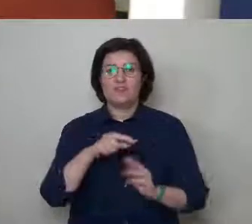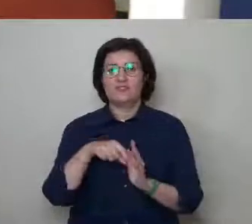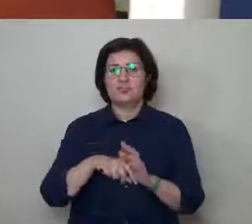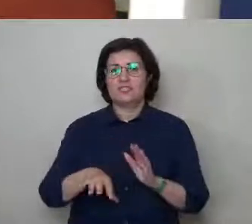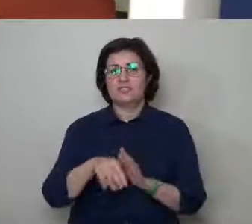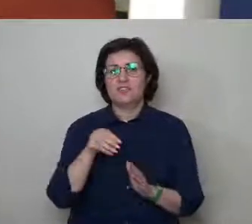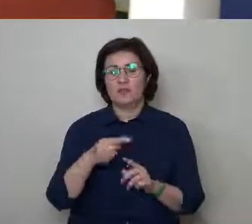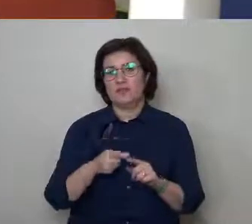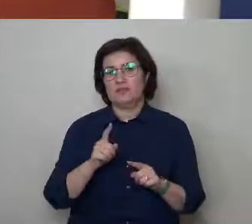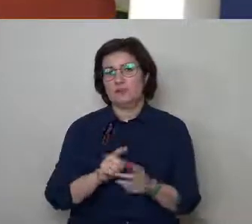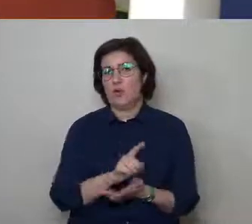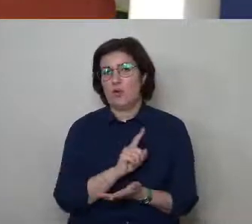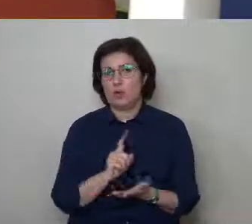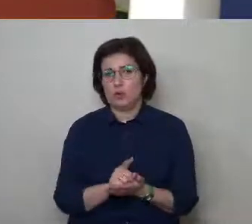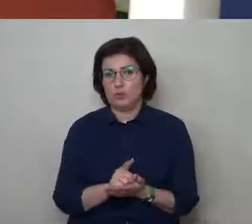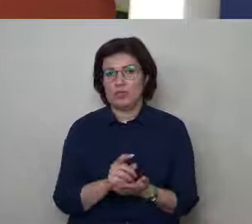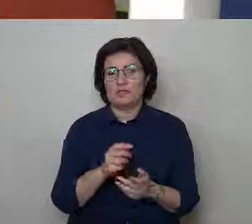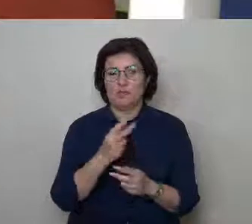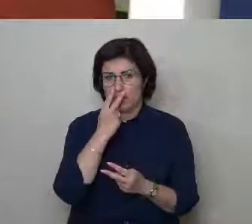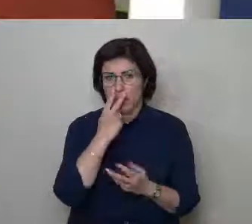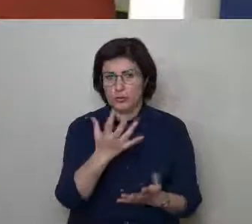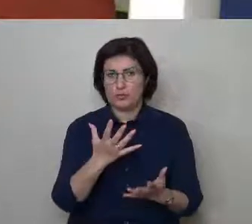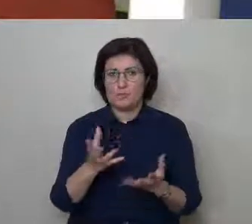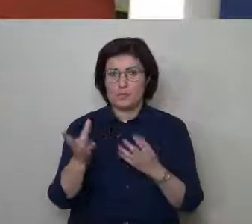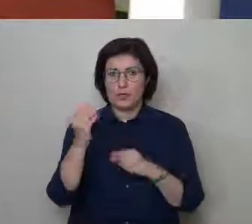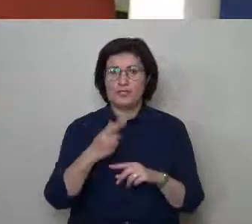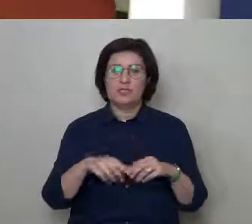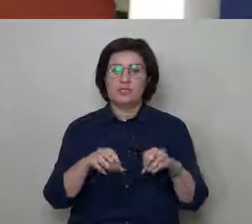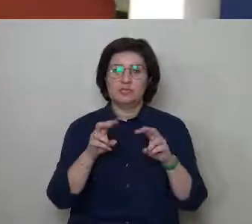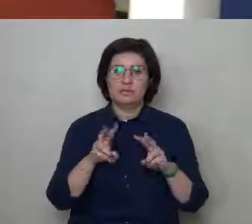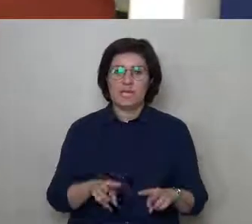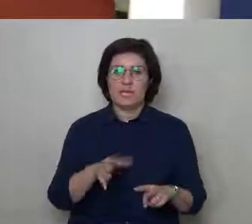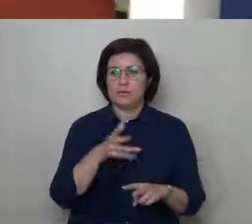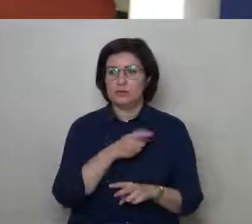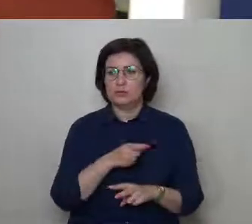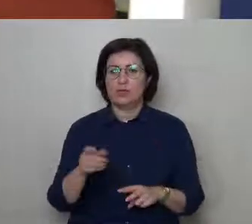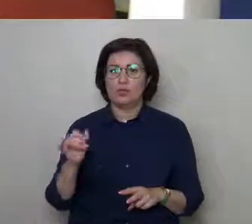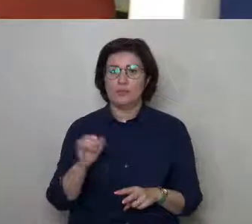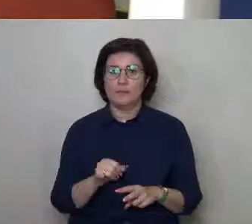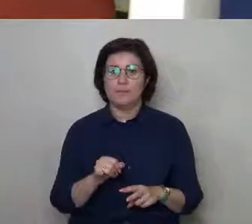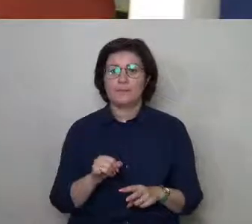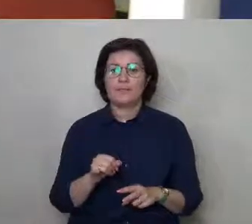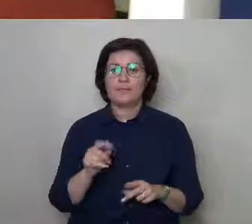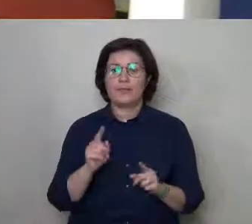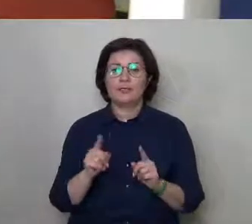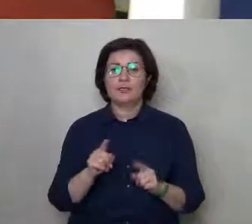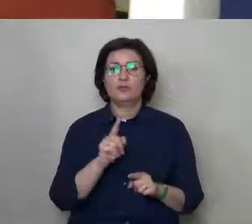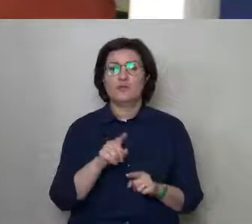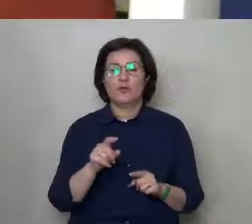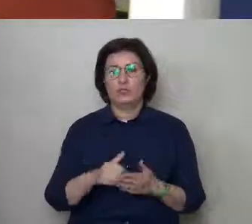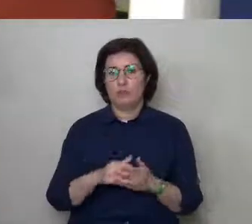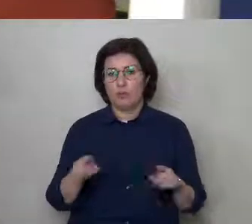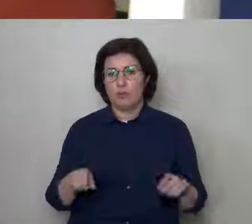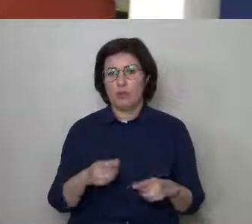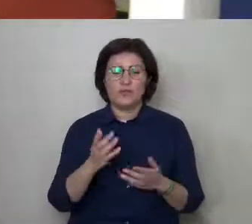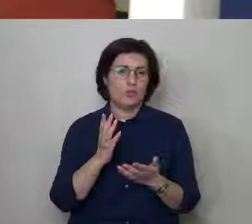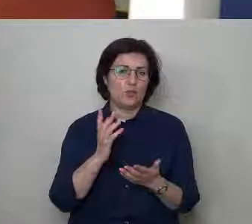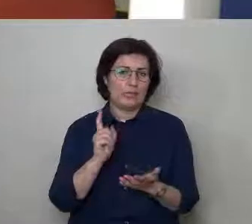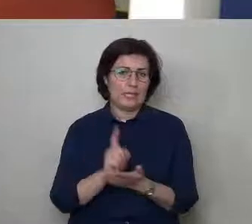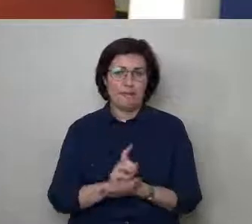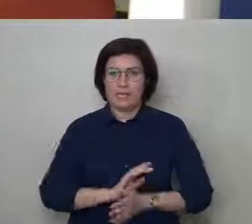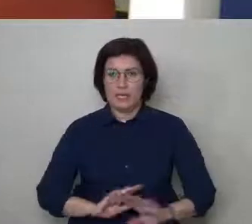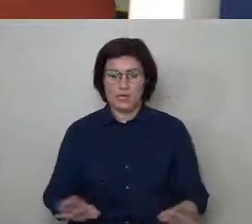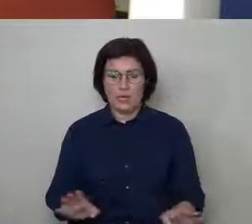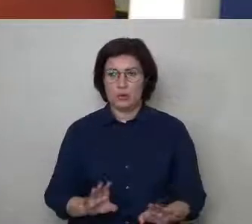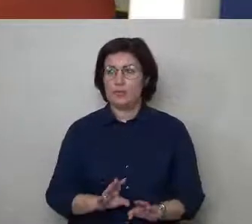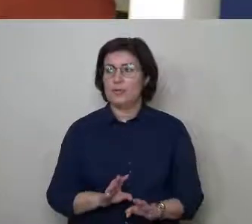electronic system should start working within the election context, at least, especially in view of all those special time frames and the fact that they should